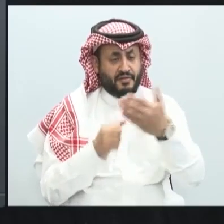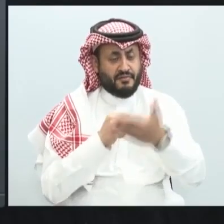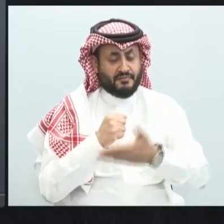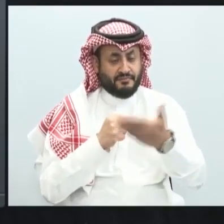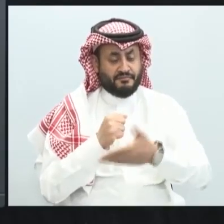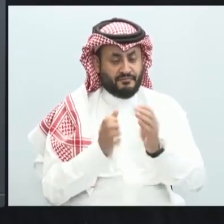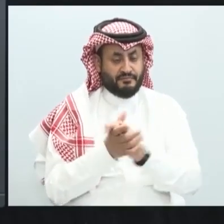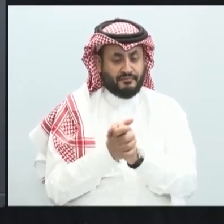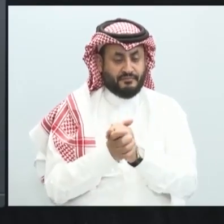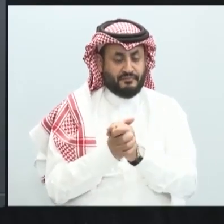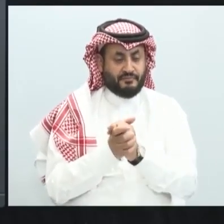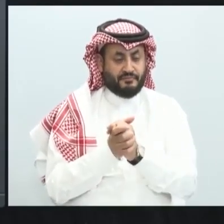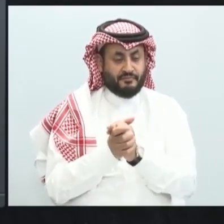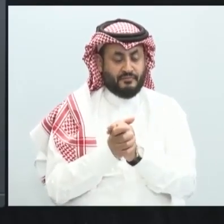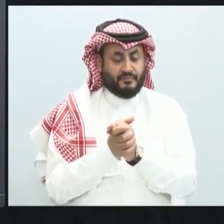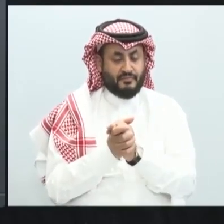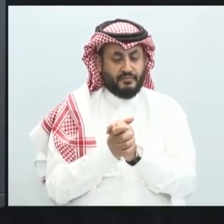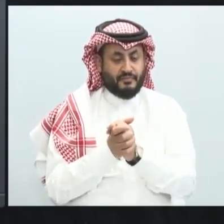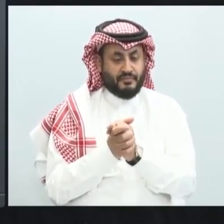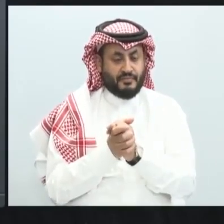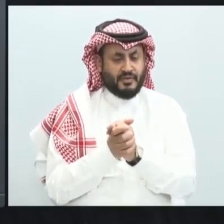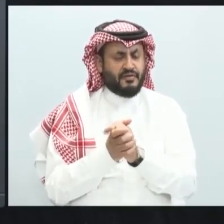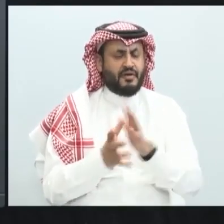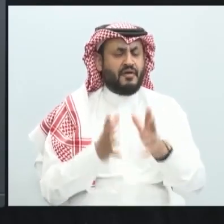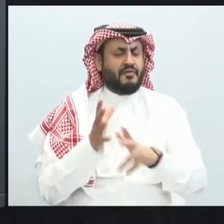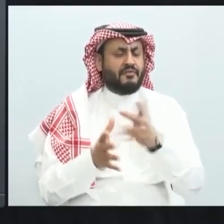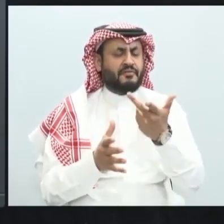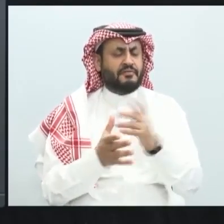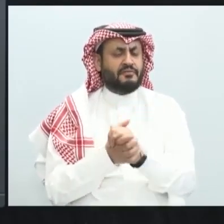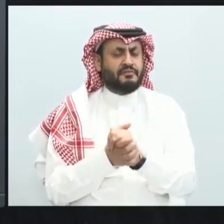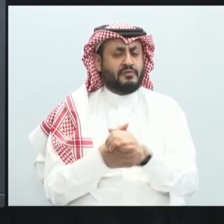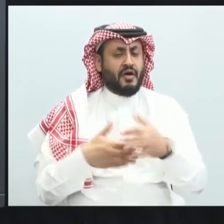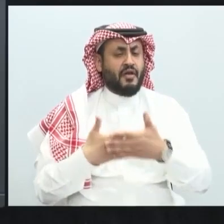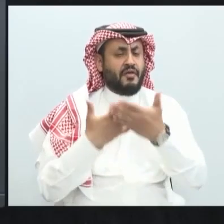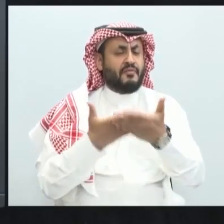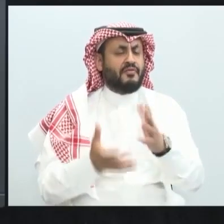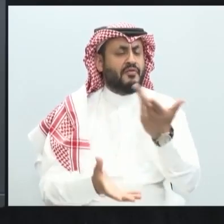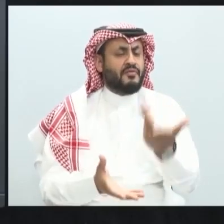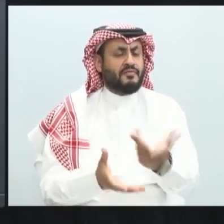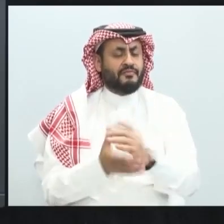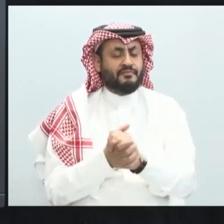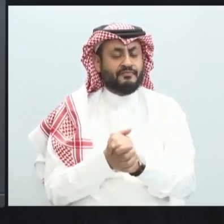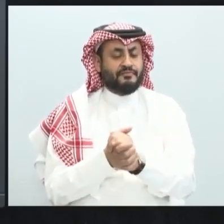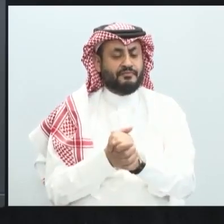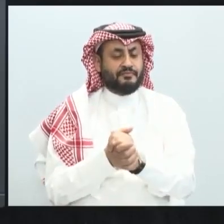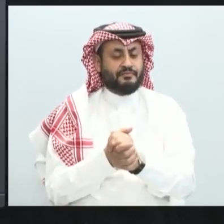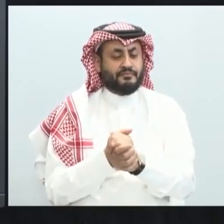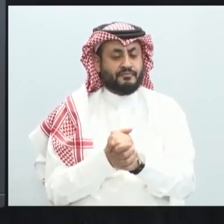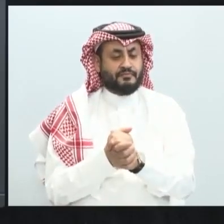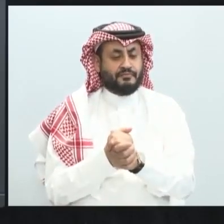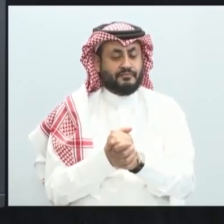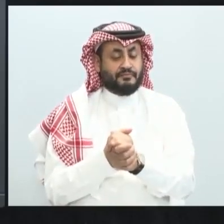This is in my plan. And how I describe it, how I express this this plan? By